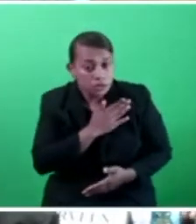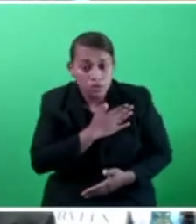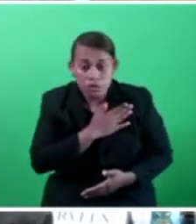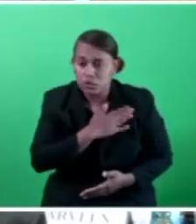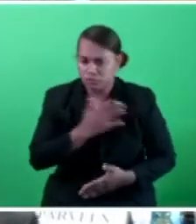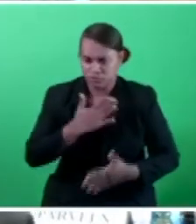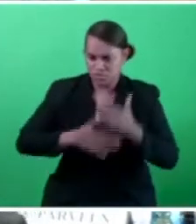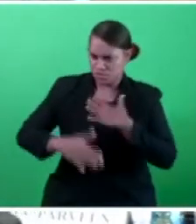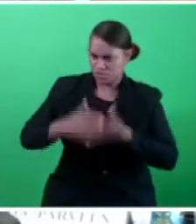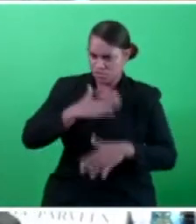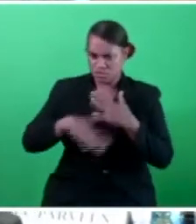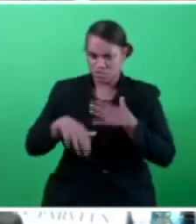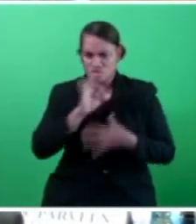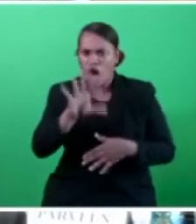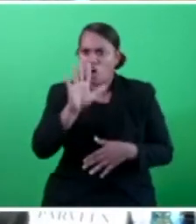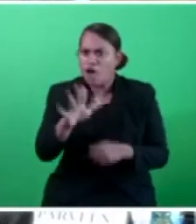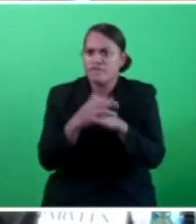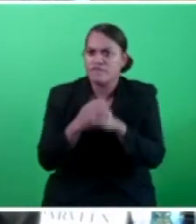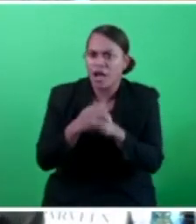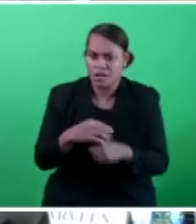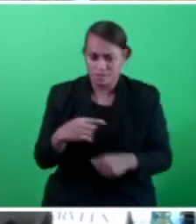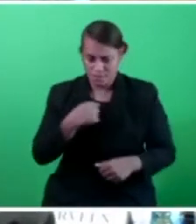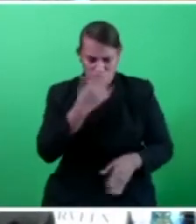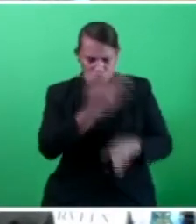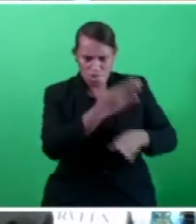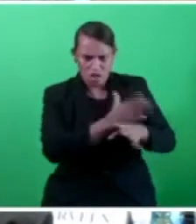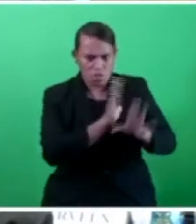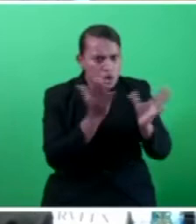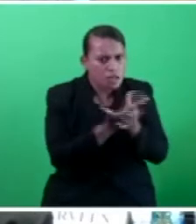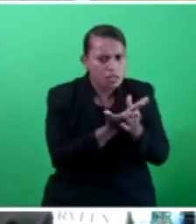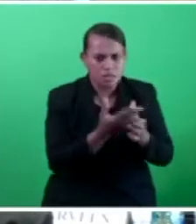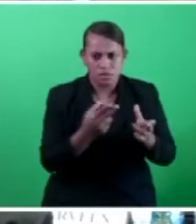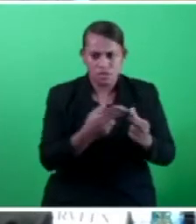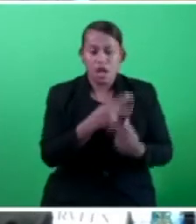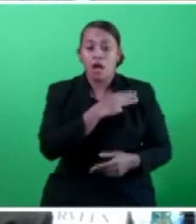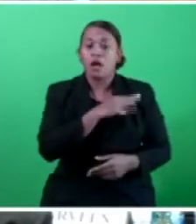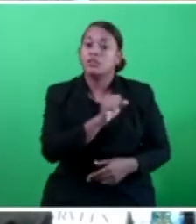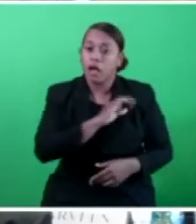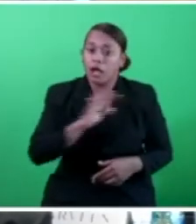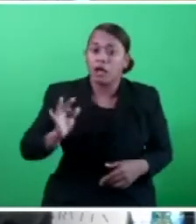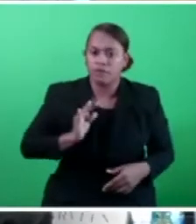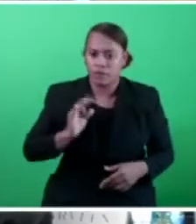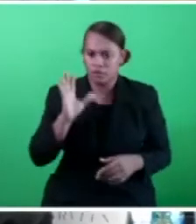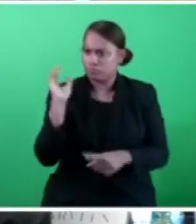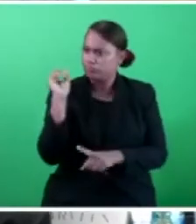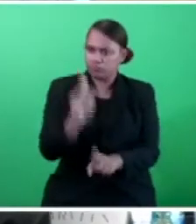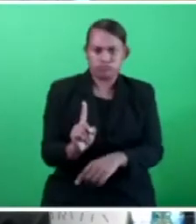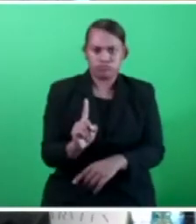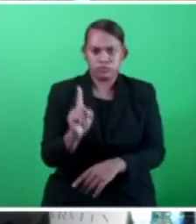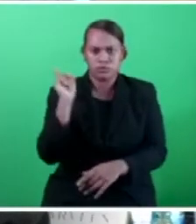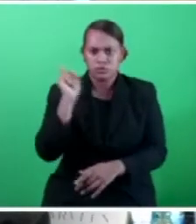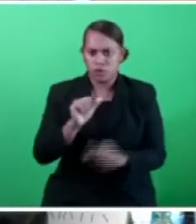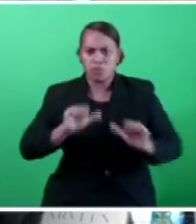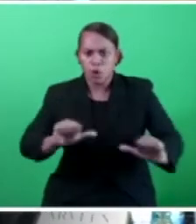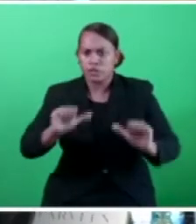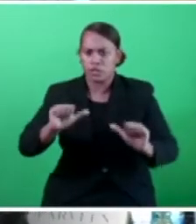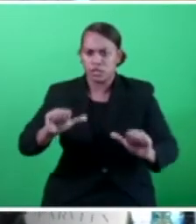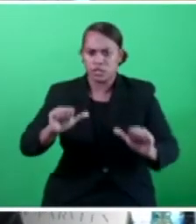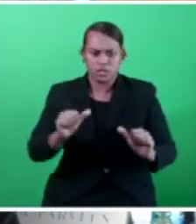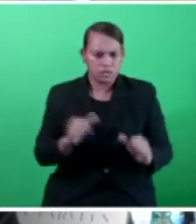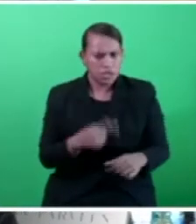they are mine. Many of our health staff have been on the front line protecting our people throughout the measles